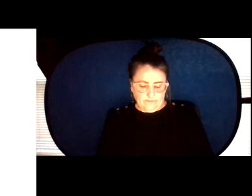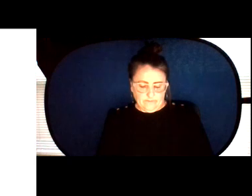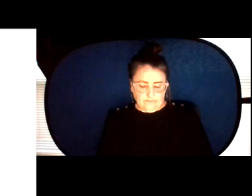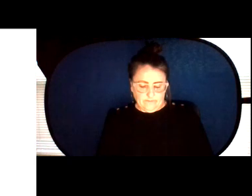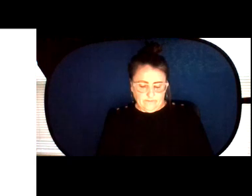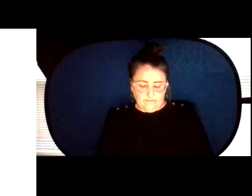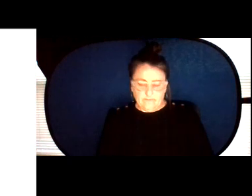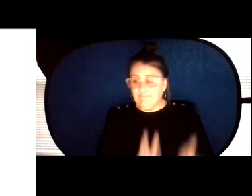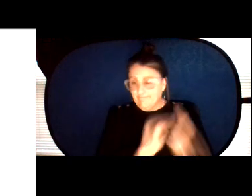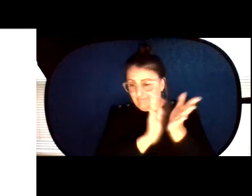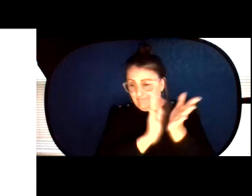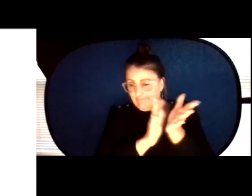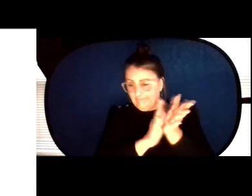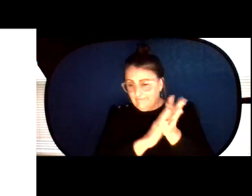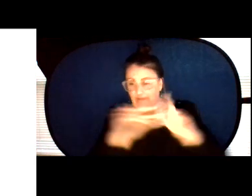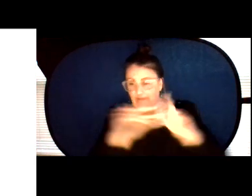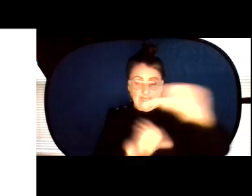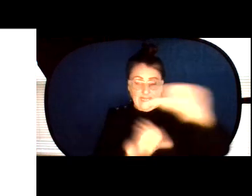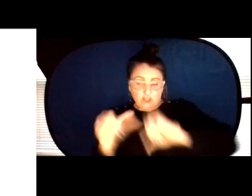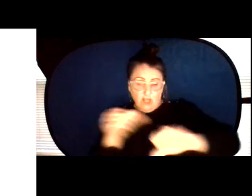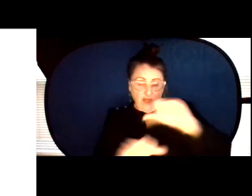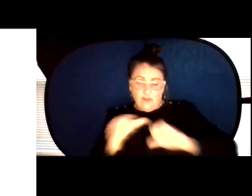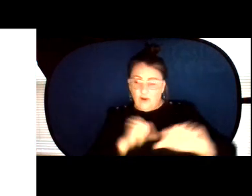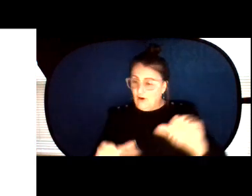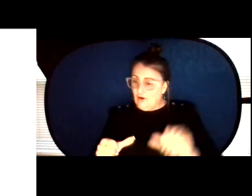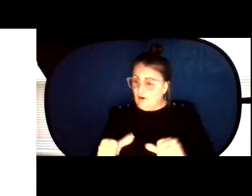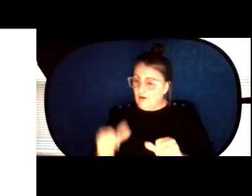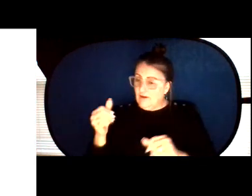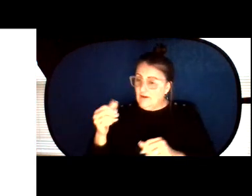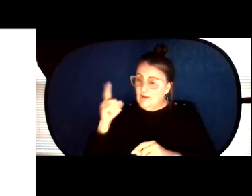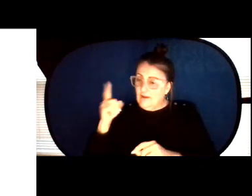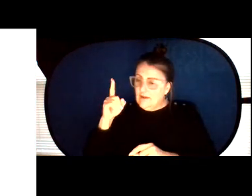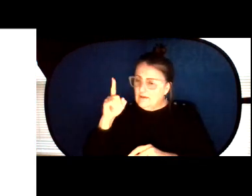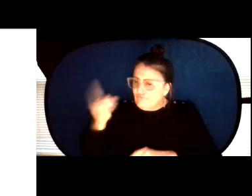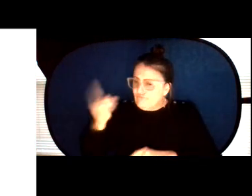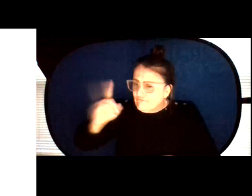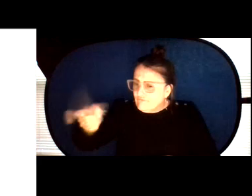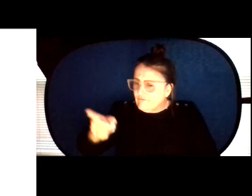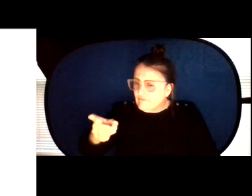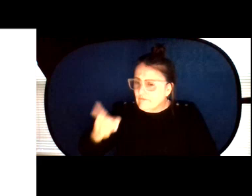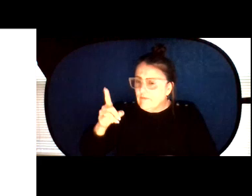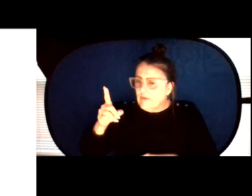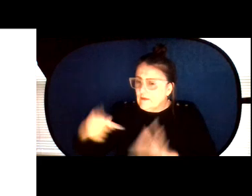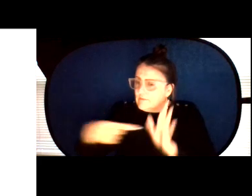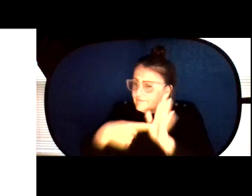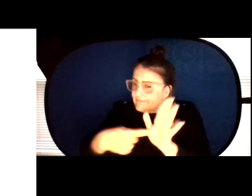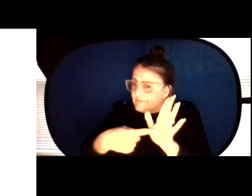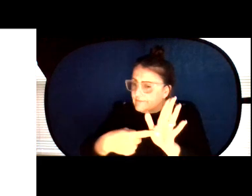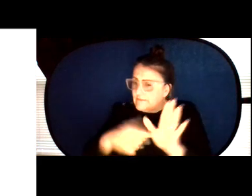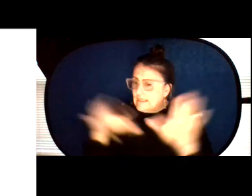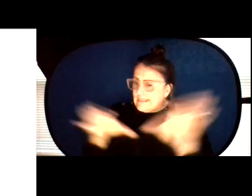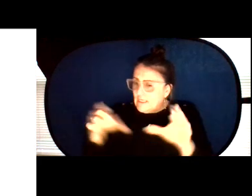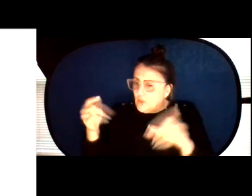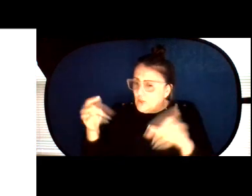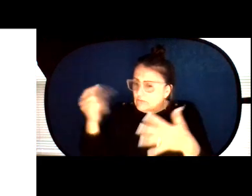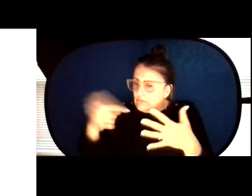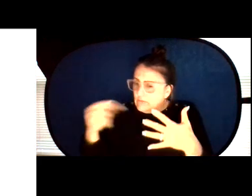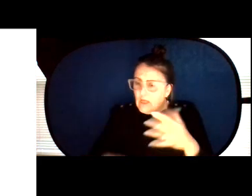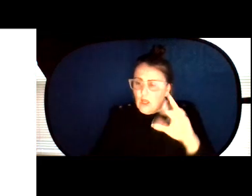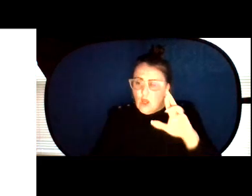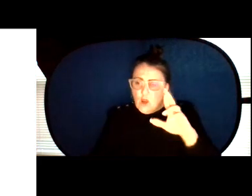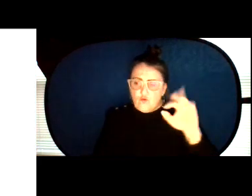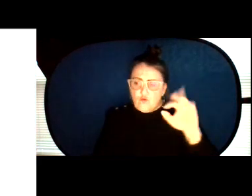able to do what we do had you not taken us in a corner and said, this is what a Shero is, or this is what a rumble strip is,